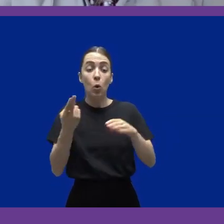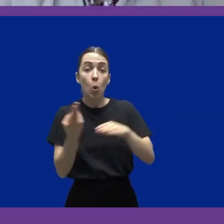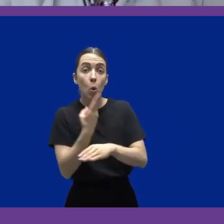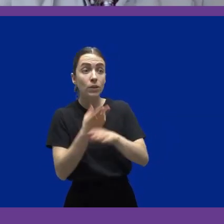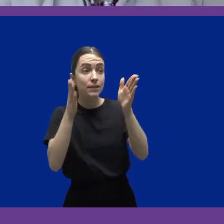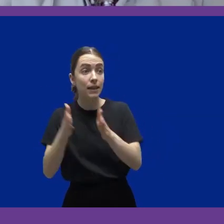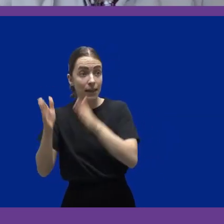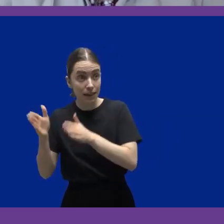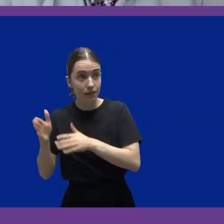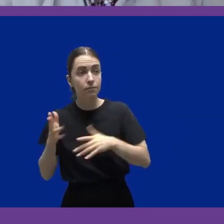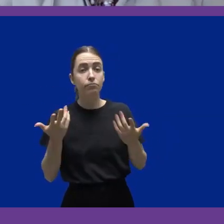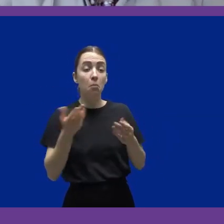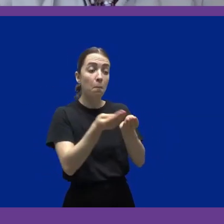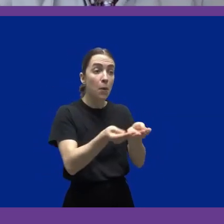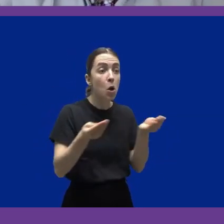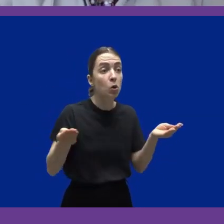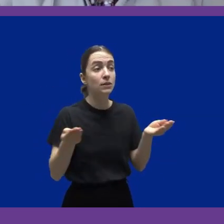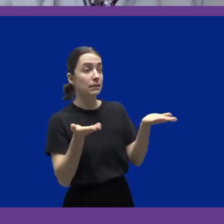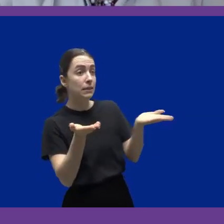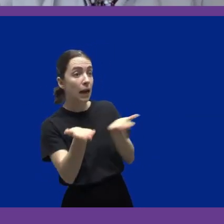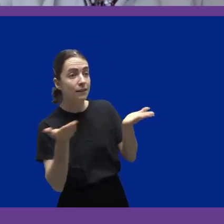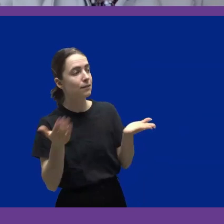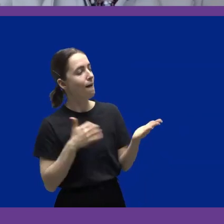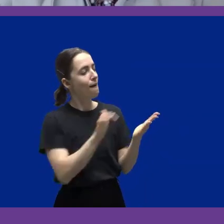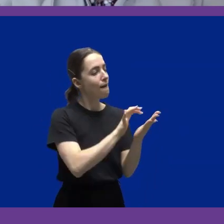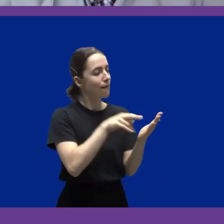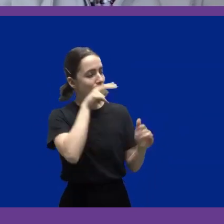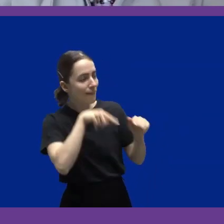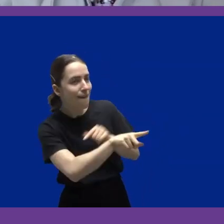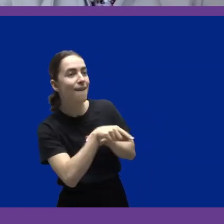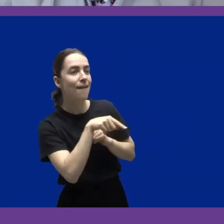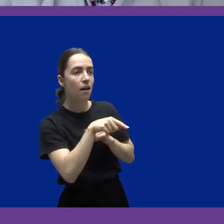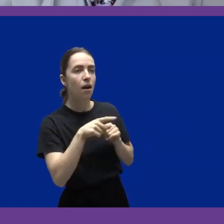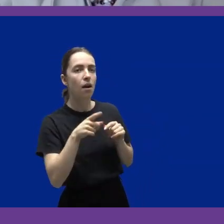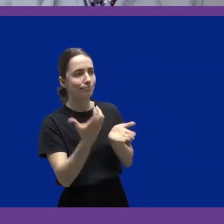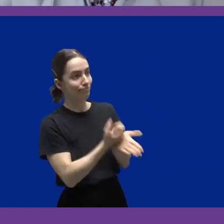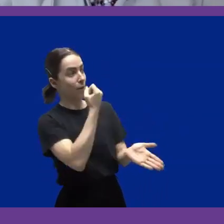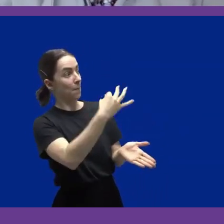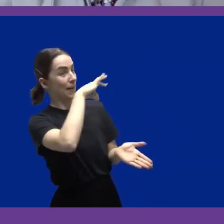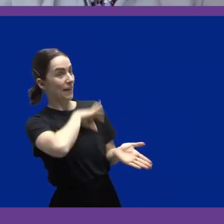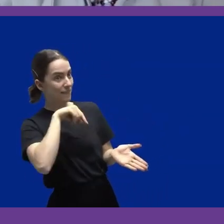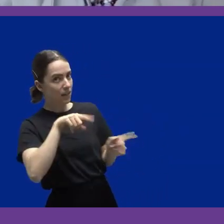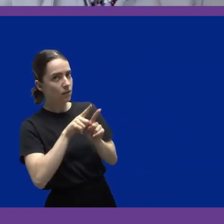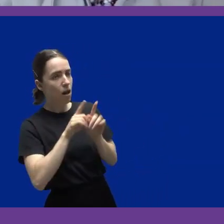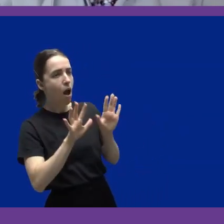strong market surveillance to ensure that the standards are followed. We also